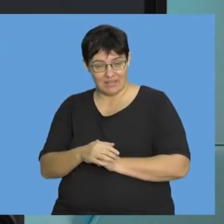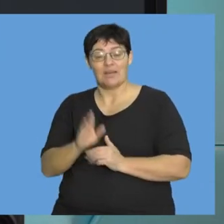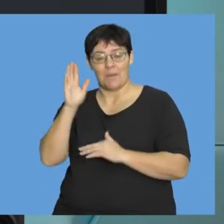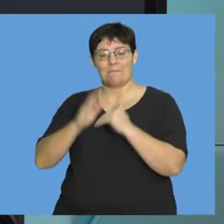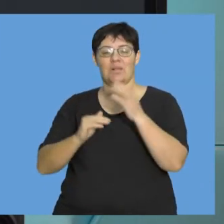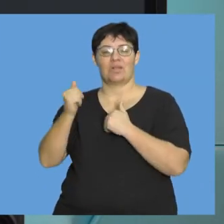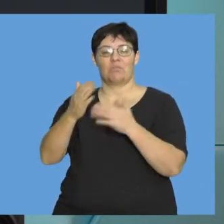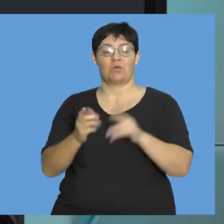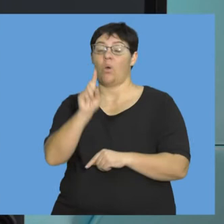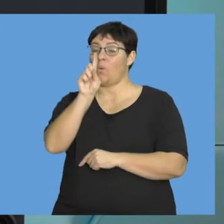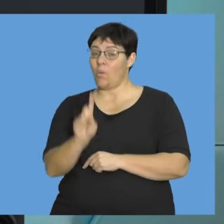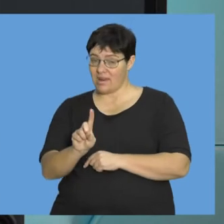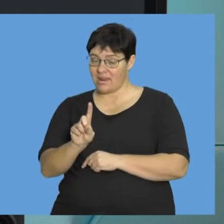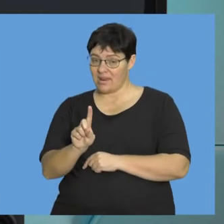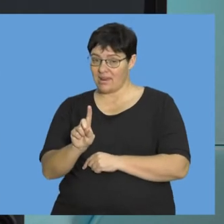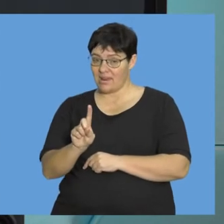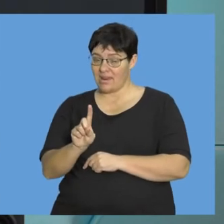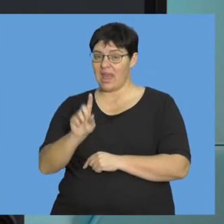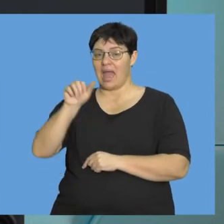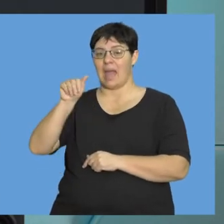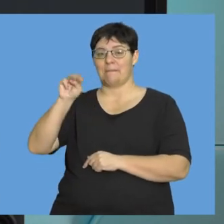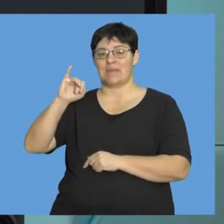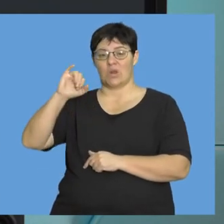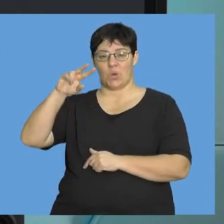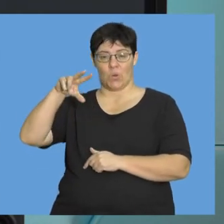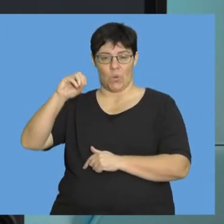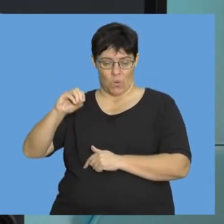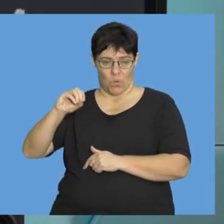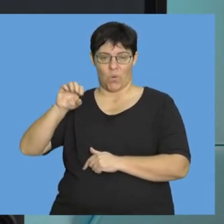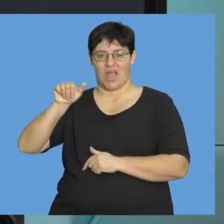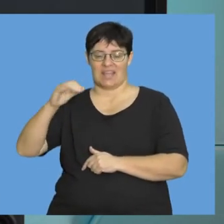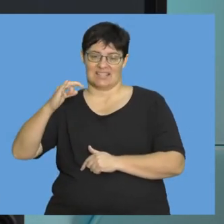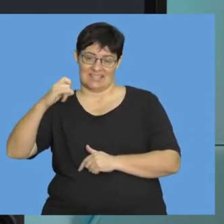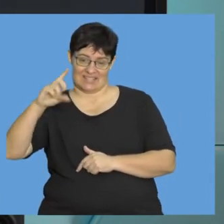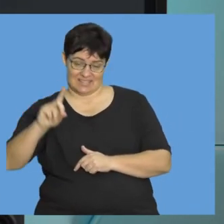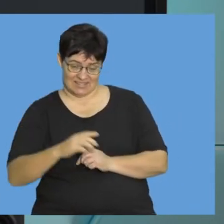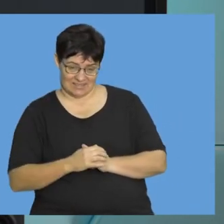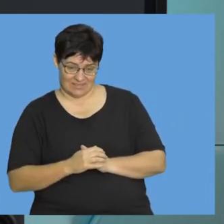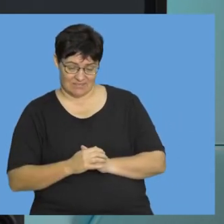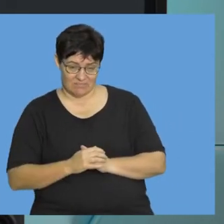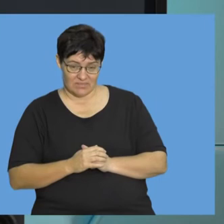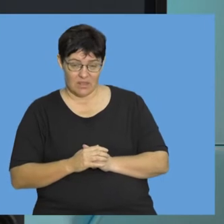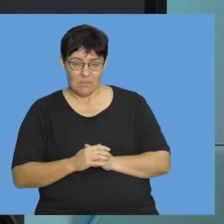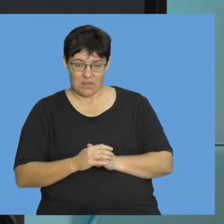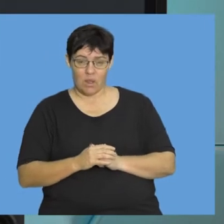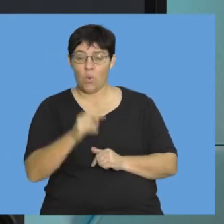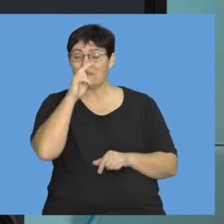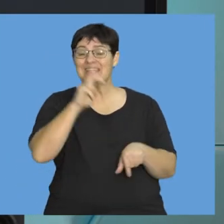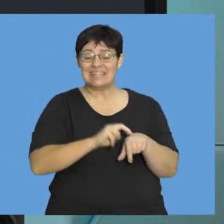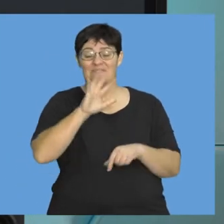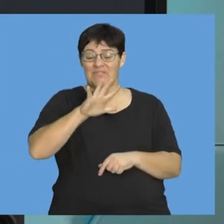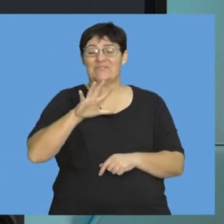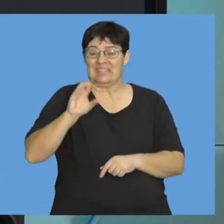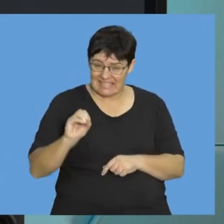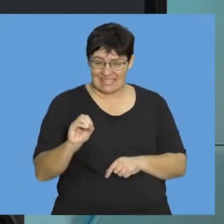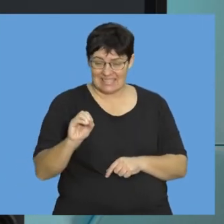their building blocks is one single amino acid. And if I take the amino acids, I need 50 of